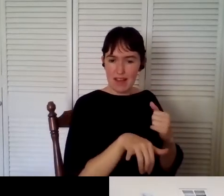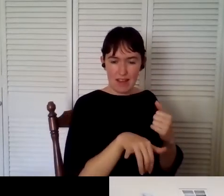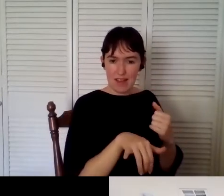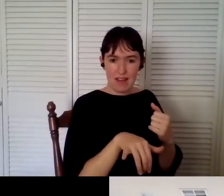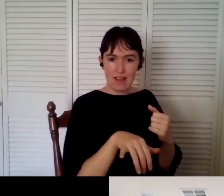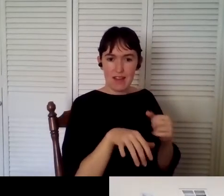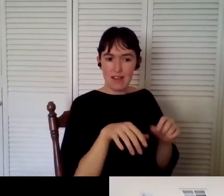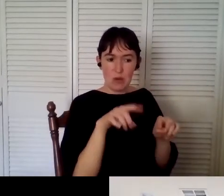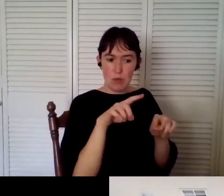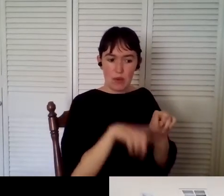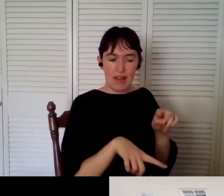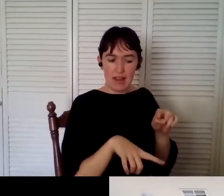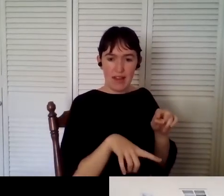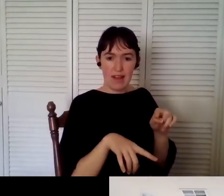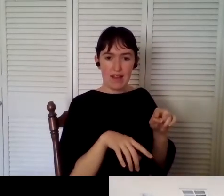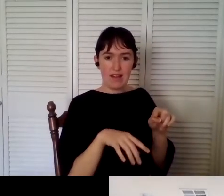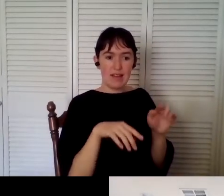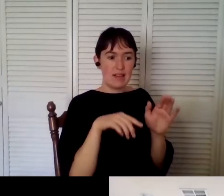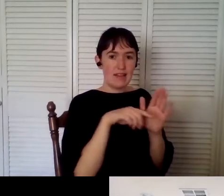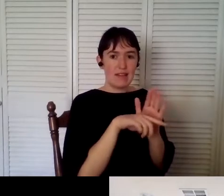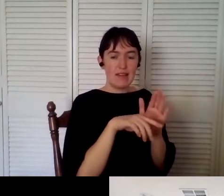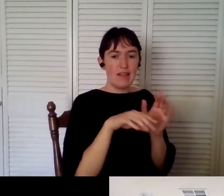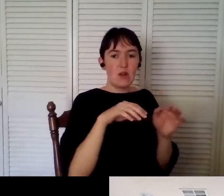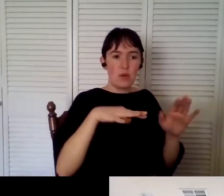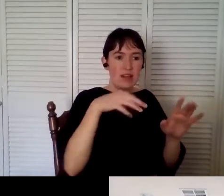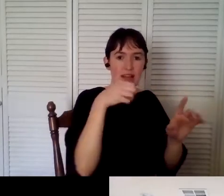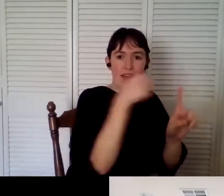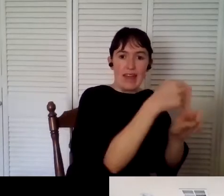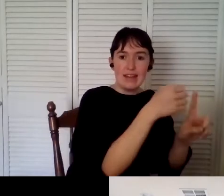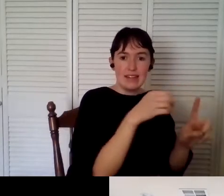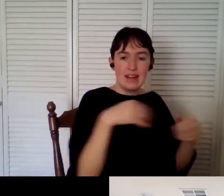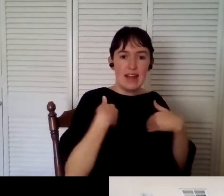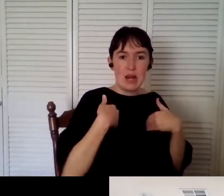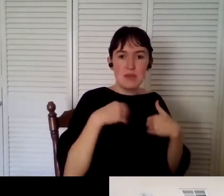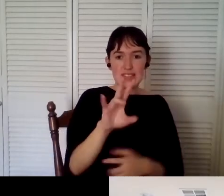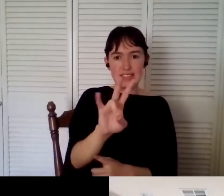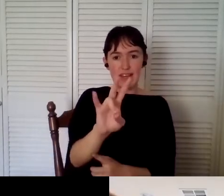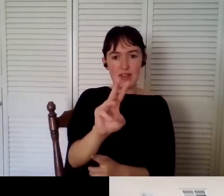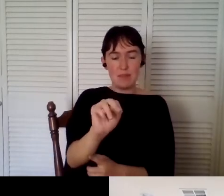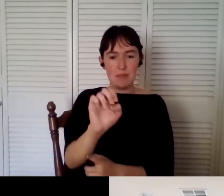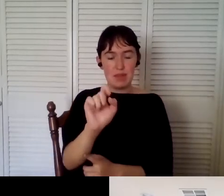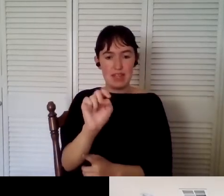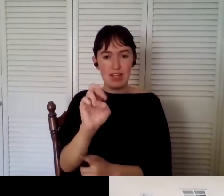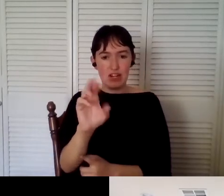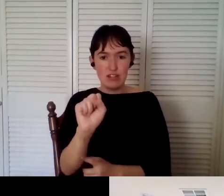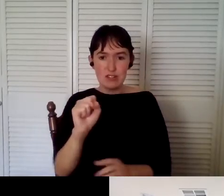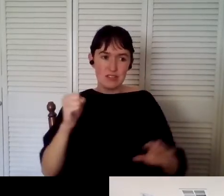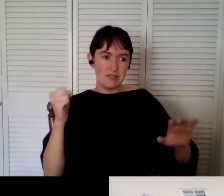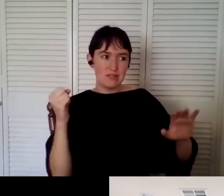hit an animal further than 7 meters away, which is like very close, which is pointless, which makes a projectile weapon